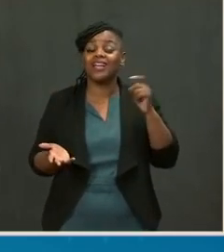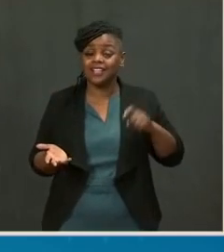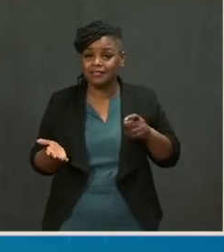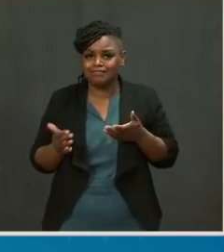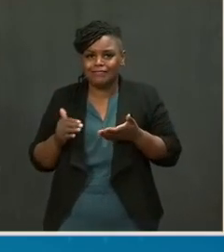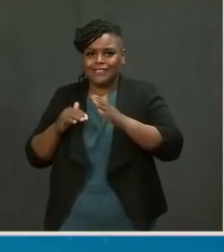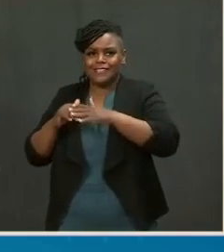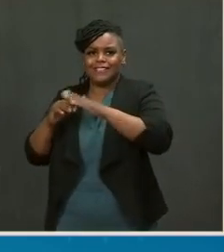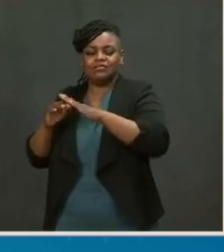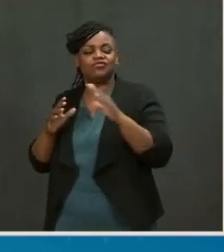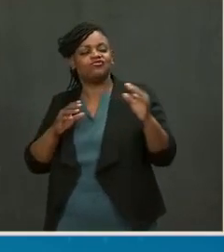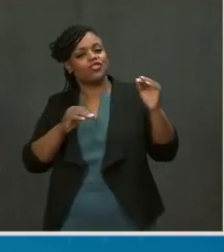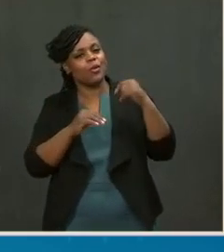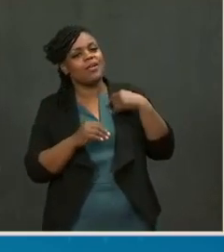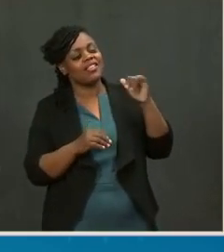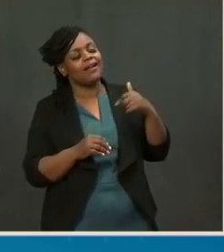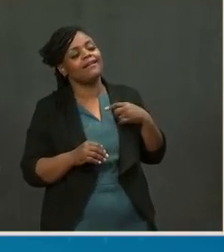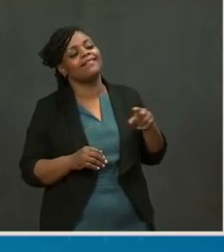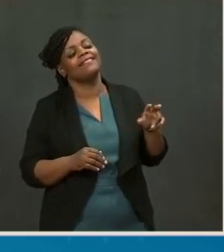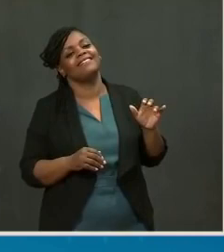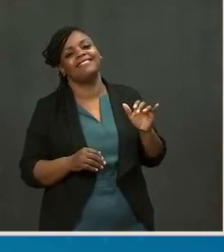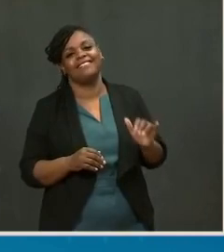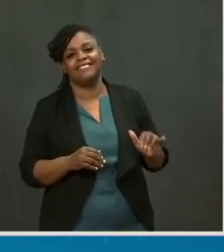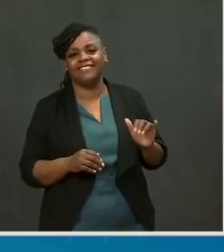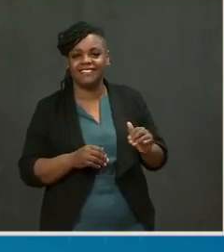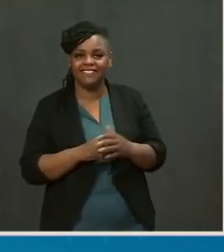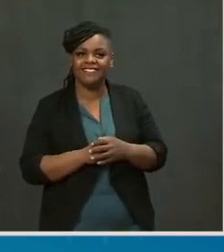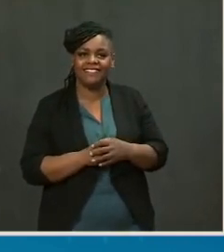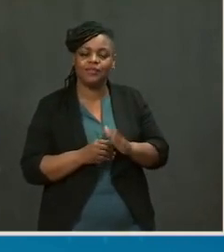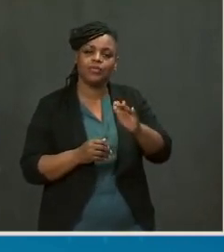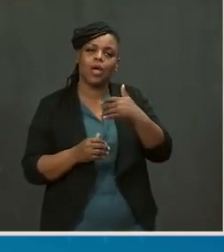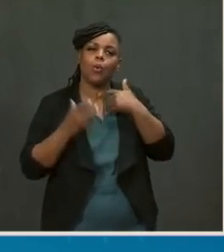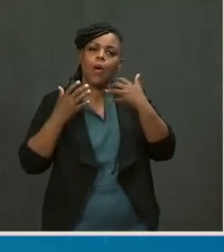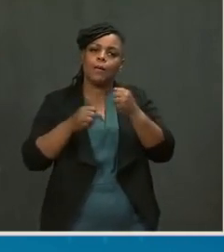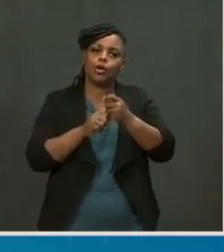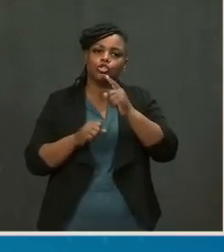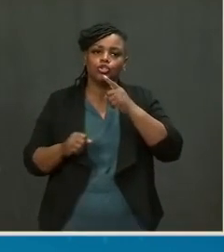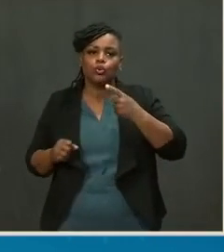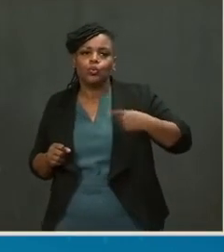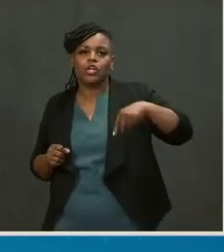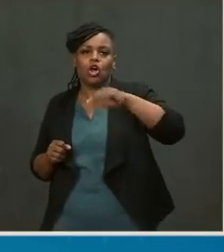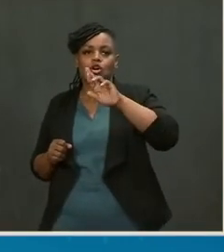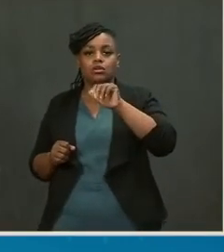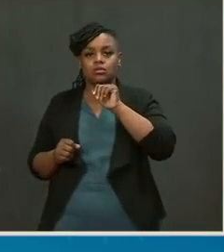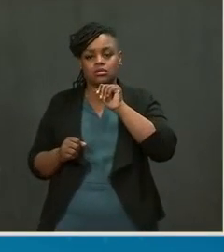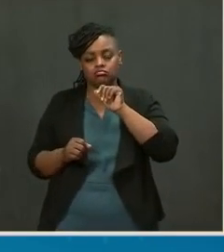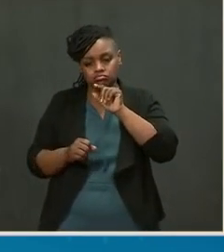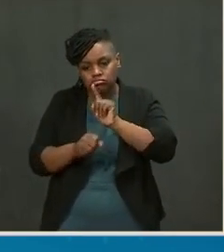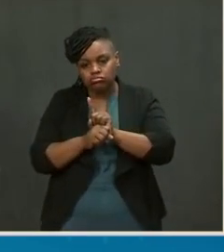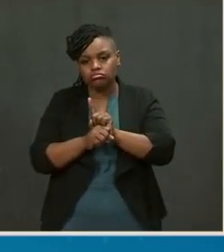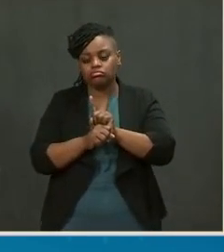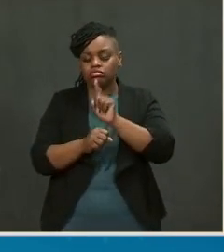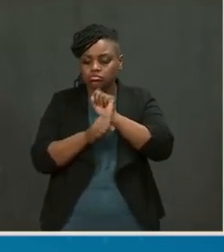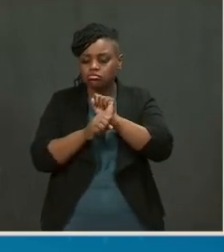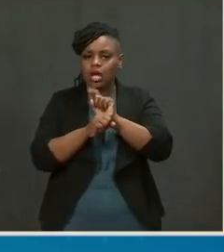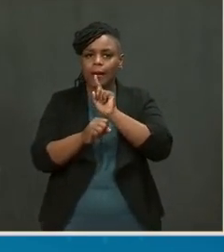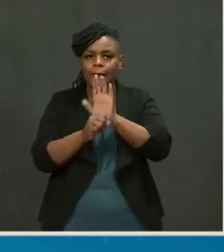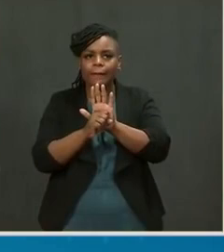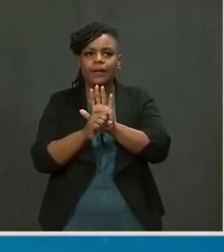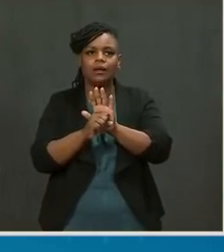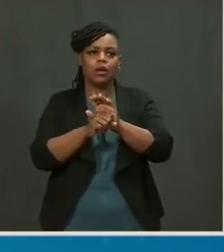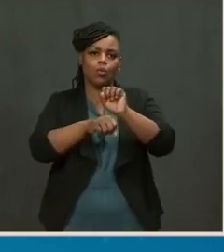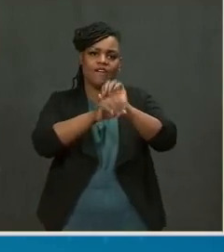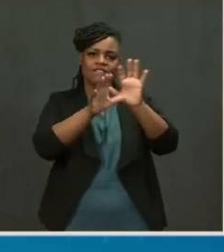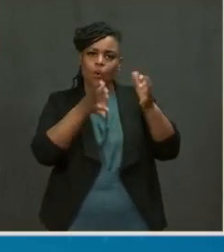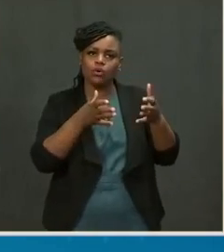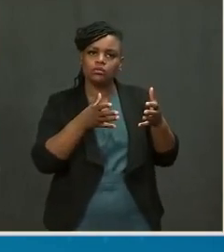are, like IBEW right here, committed to making sure that the workforce is an equal representation of